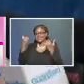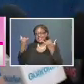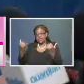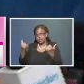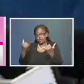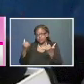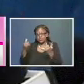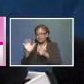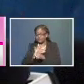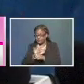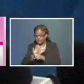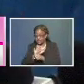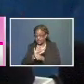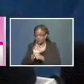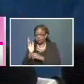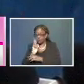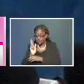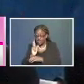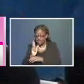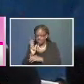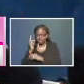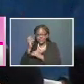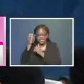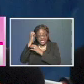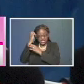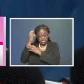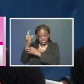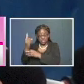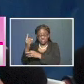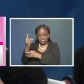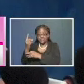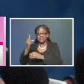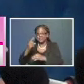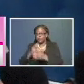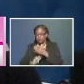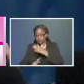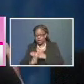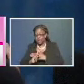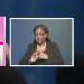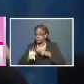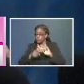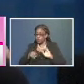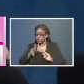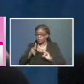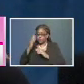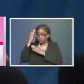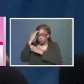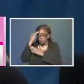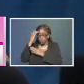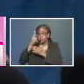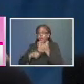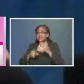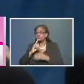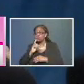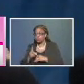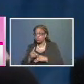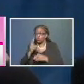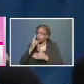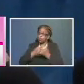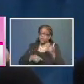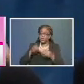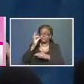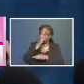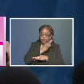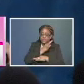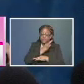full gear to begin the necessary educational program so our people can be able to decipher what is true, what is fake